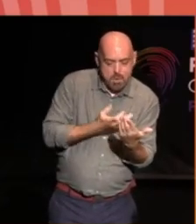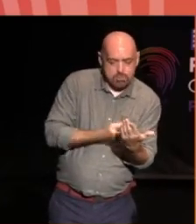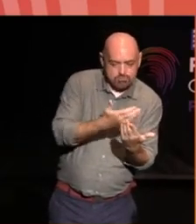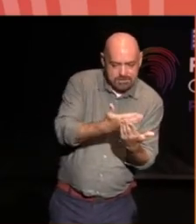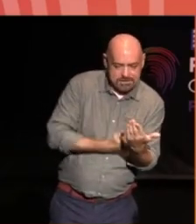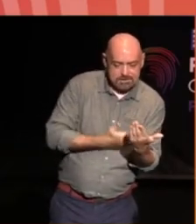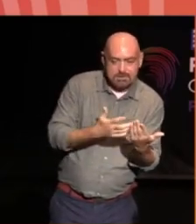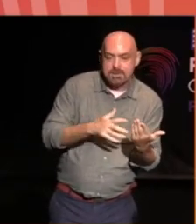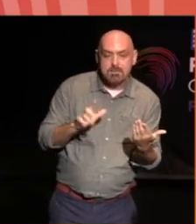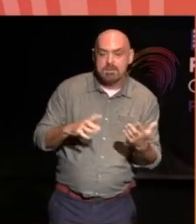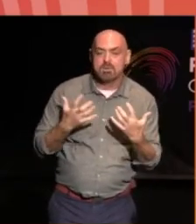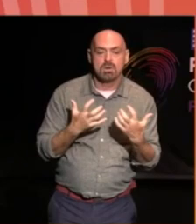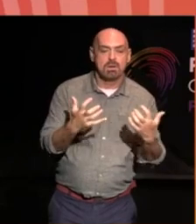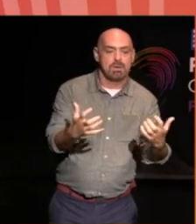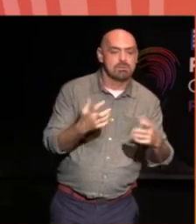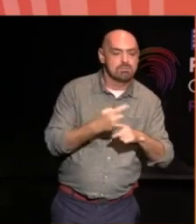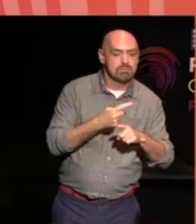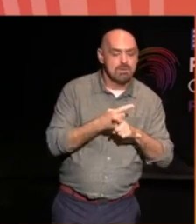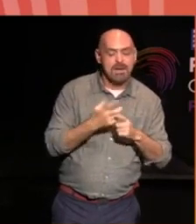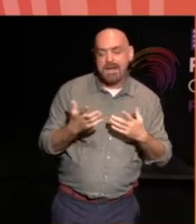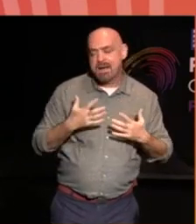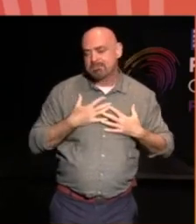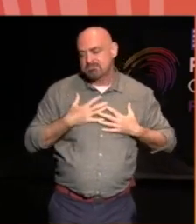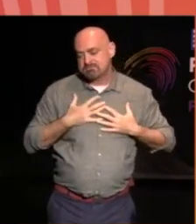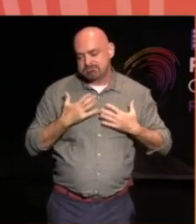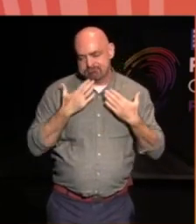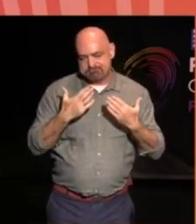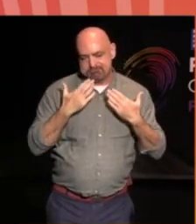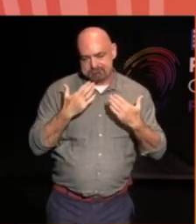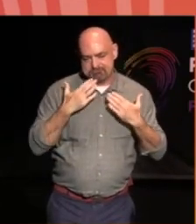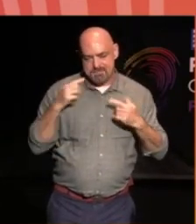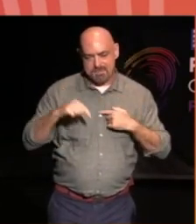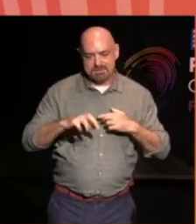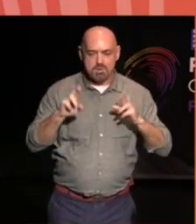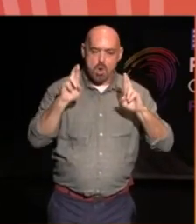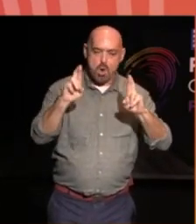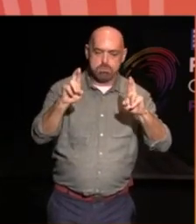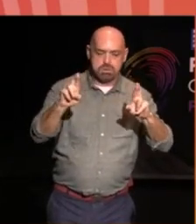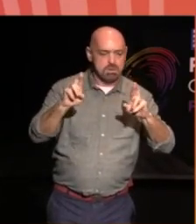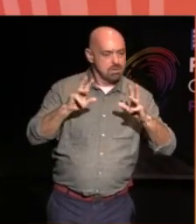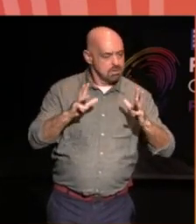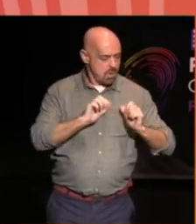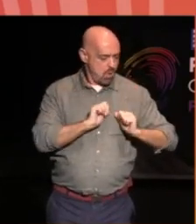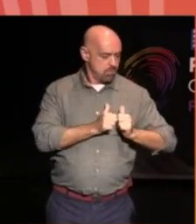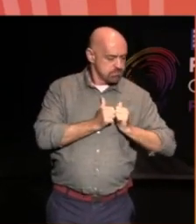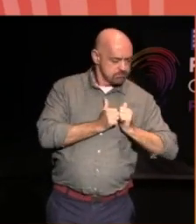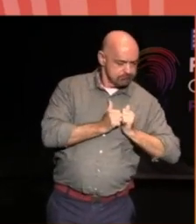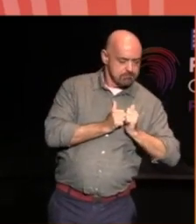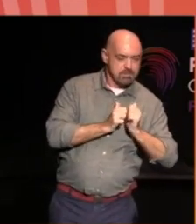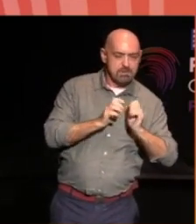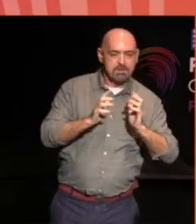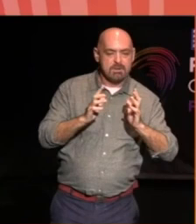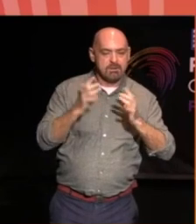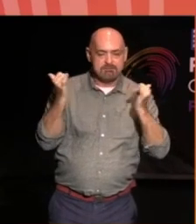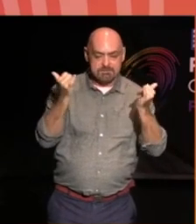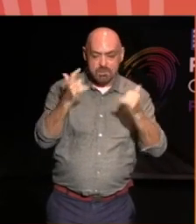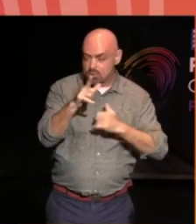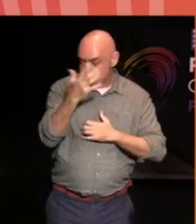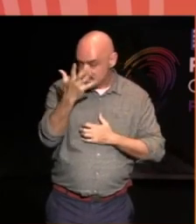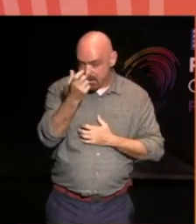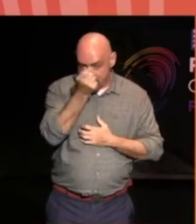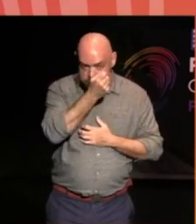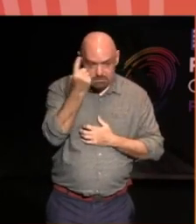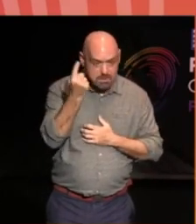through people coming together in conversation. So I'm so grateful that you've joined us at the Ripples of Hope Festival. And we hope that, you know, your understanding of the